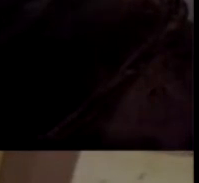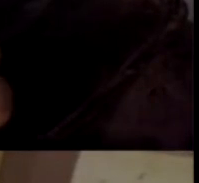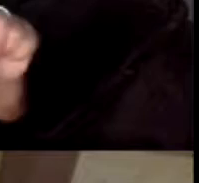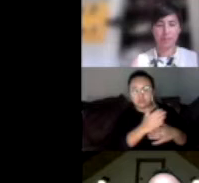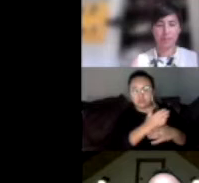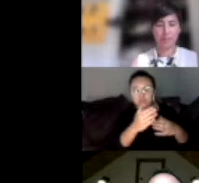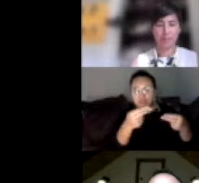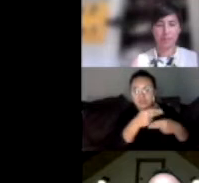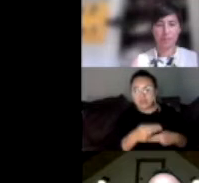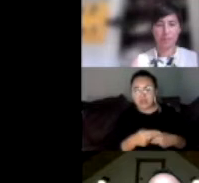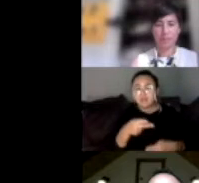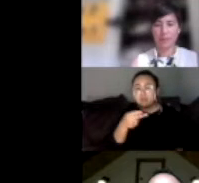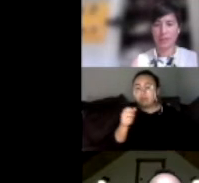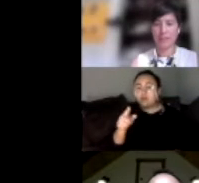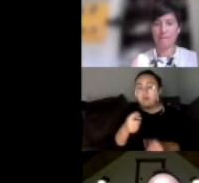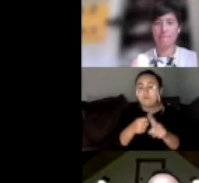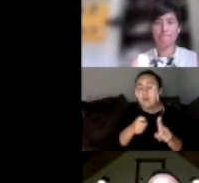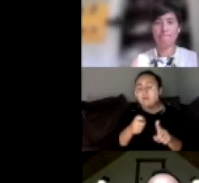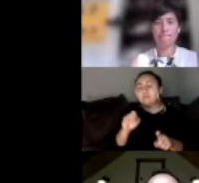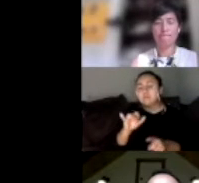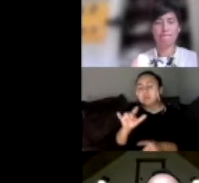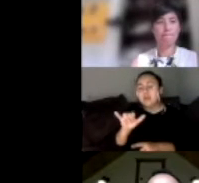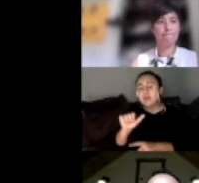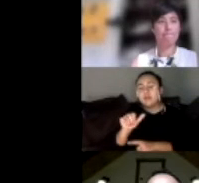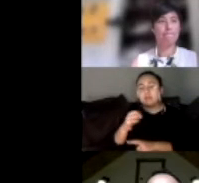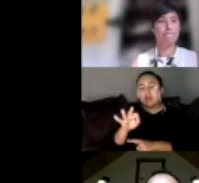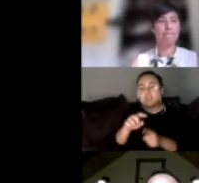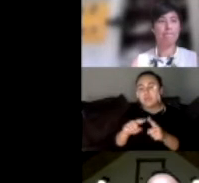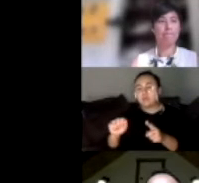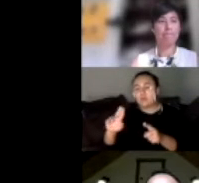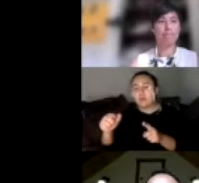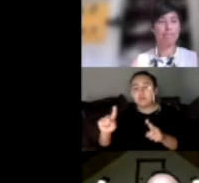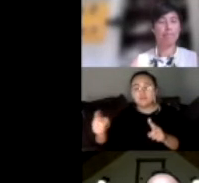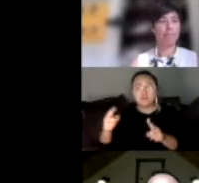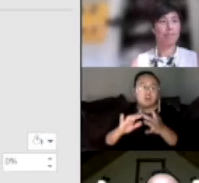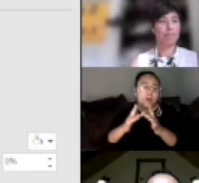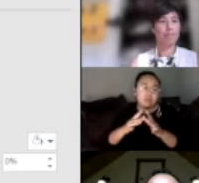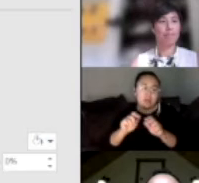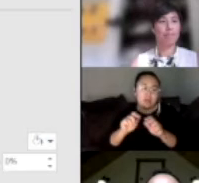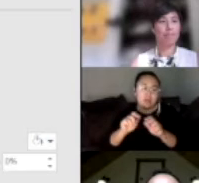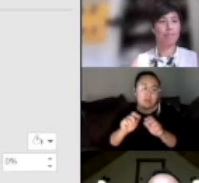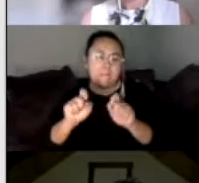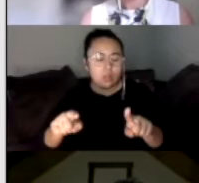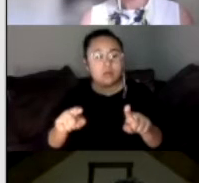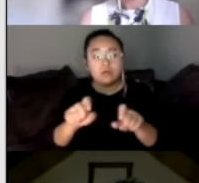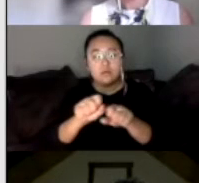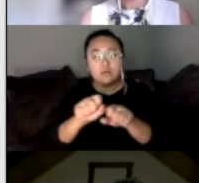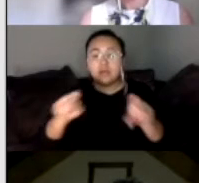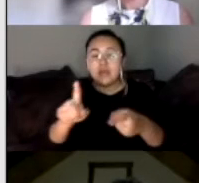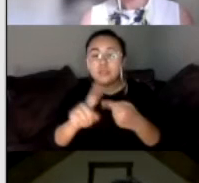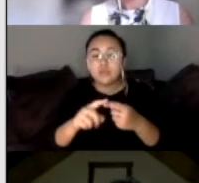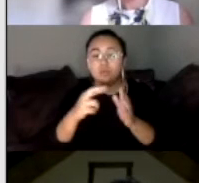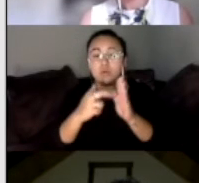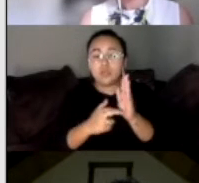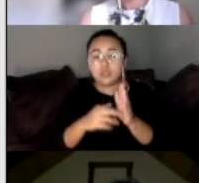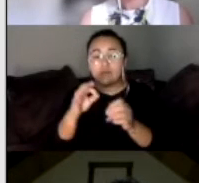that was in the field from July 19th to August 1st. It was online only. It was sent to registered voters aged 18 to